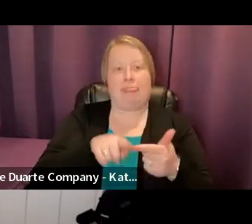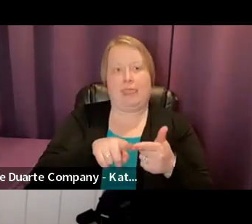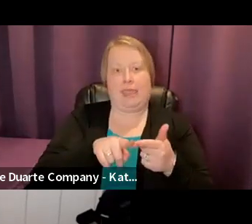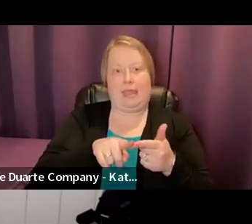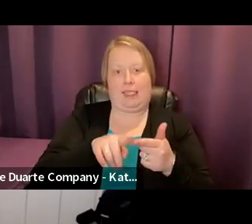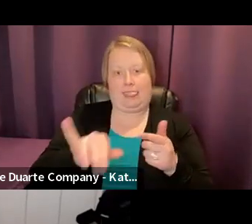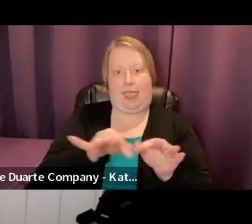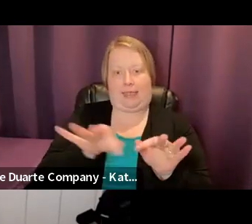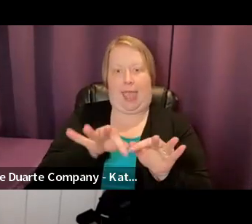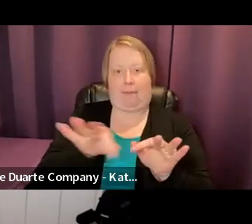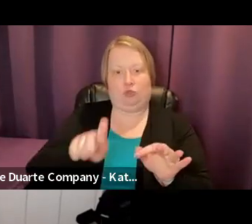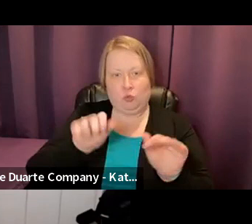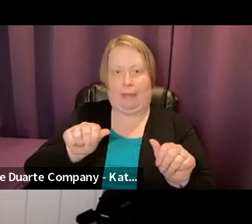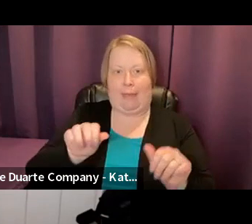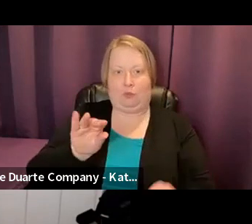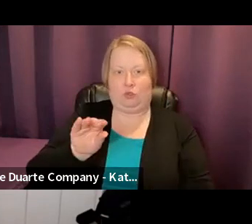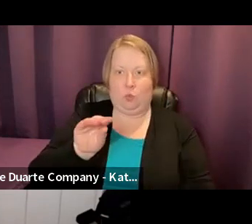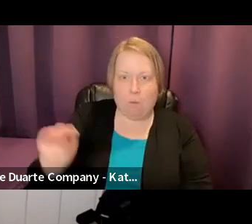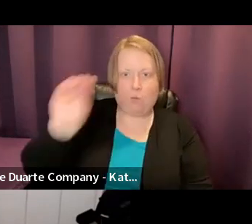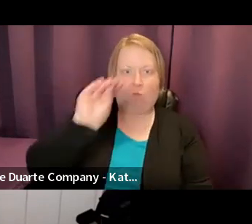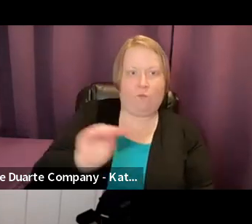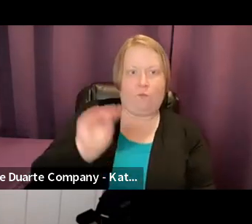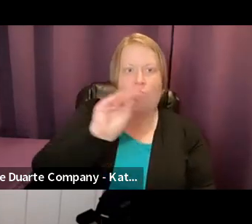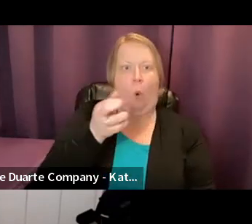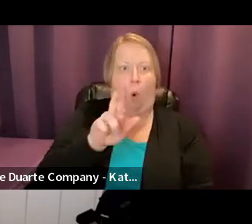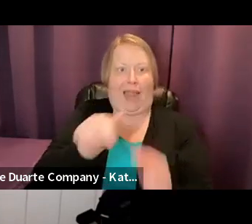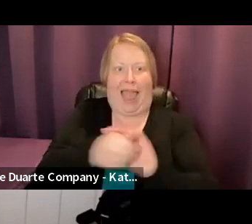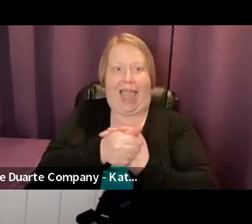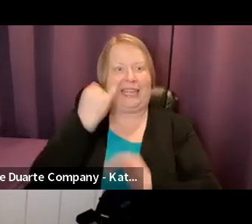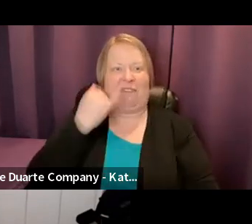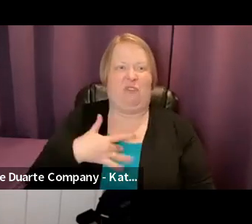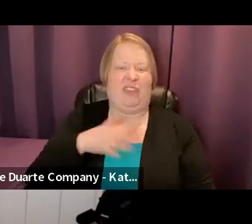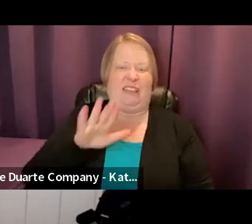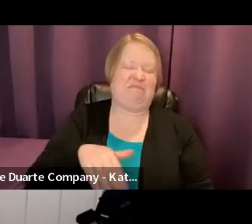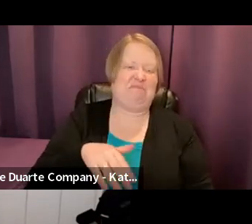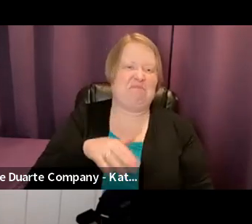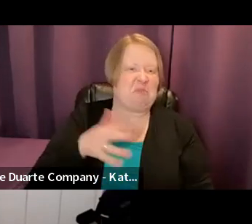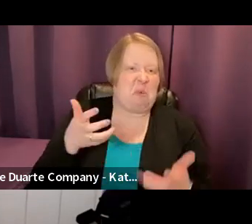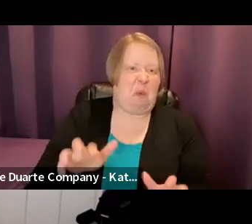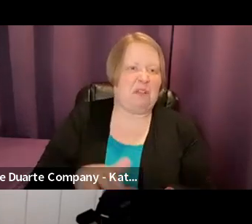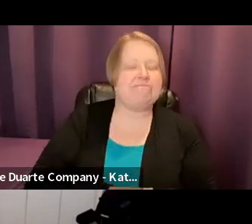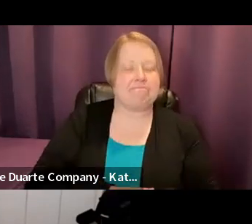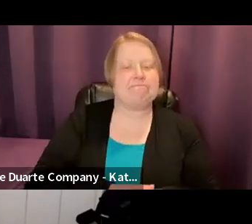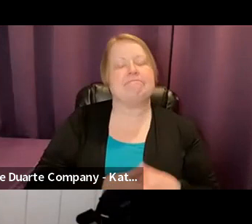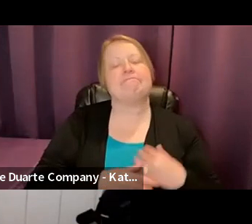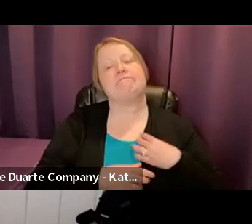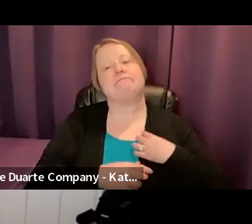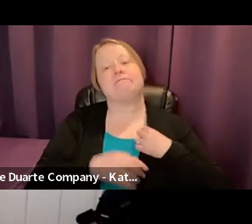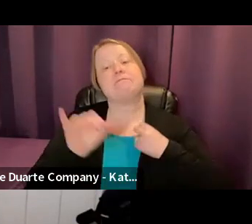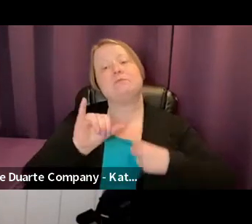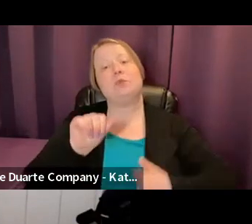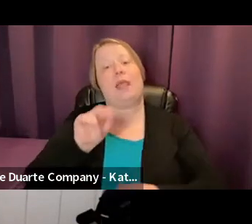the captioning around the screen or hide it if it is not useful to you. You can also access the